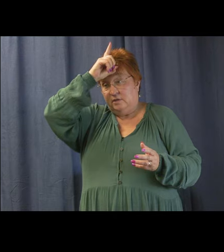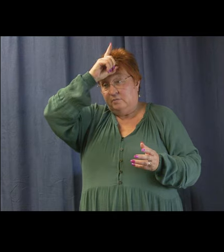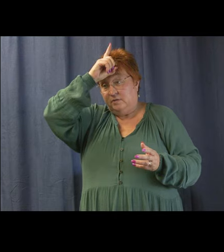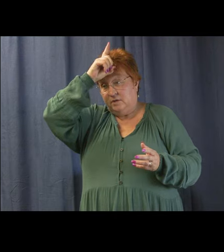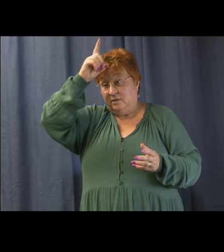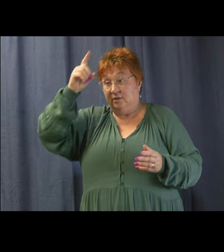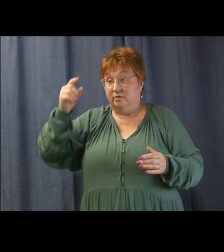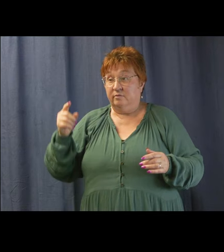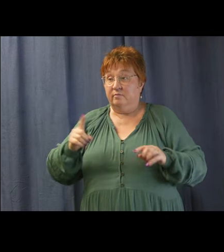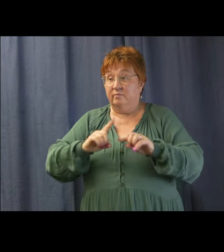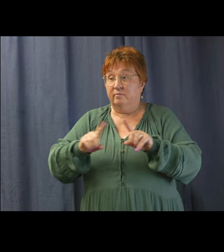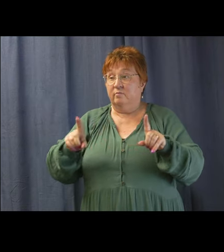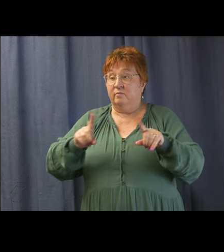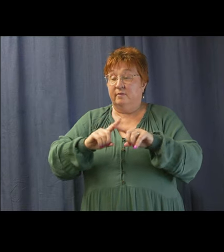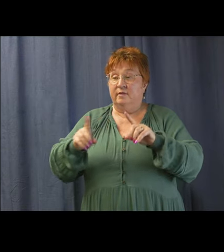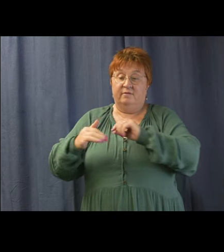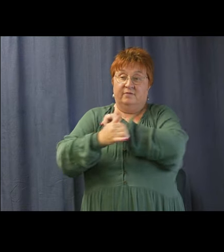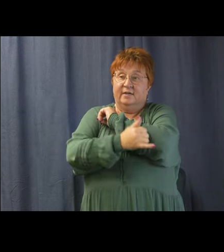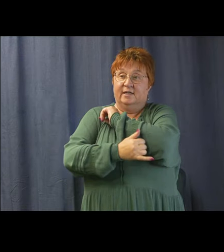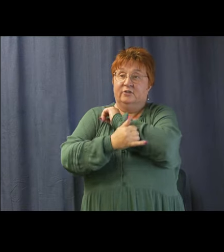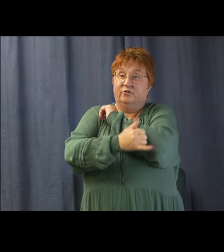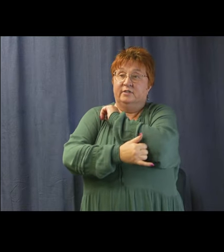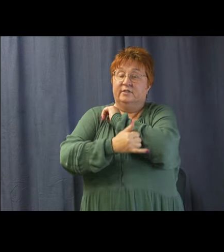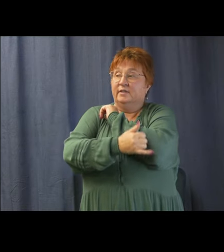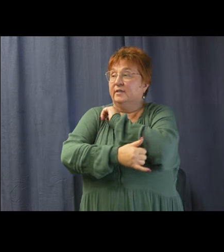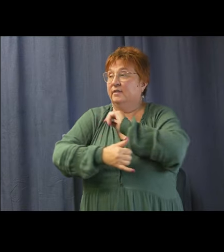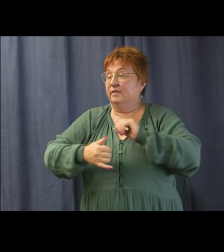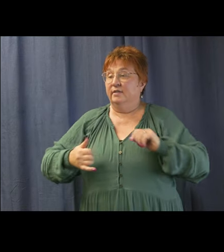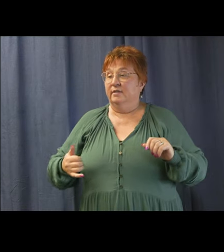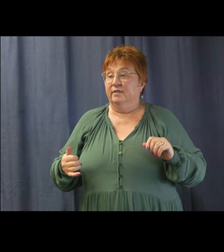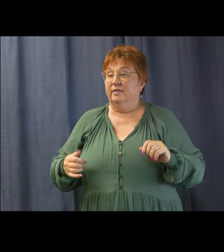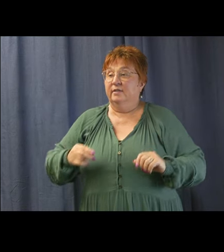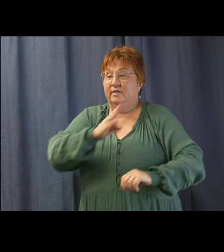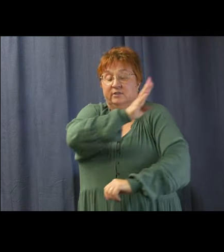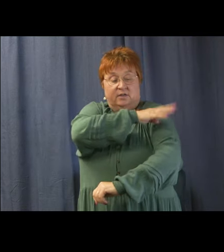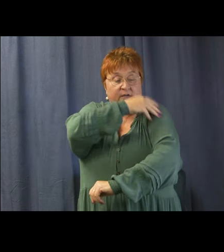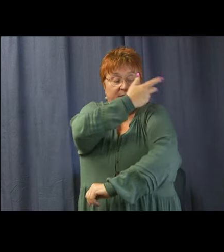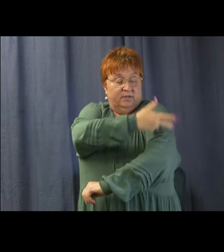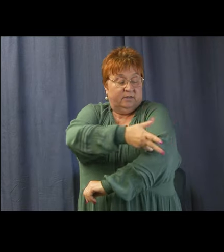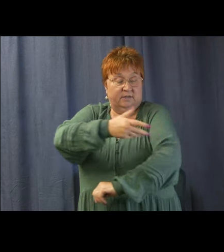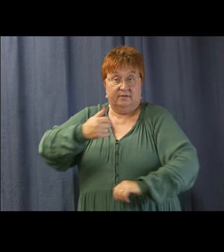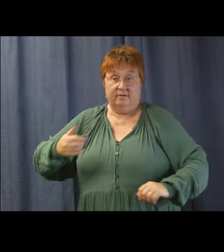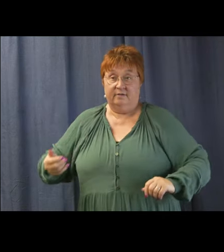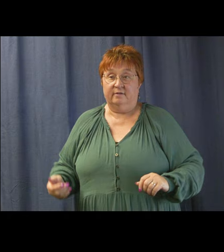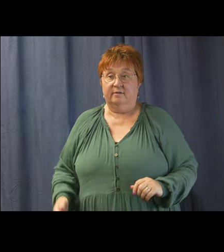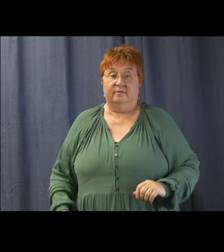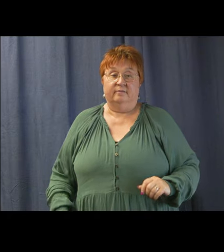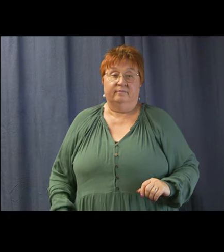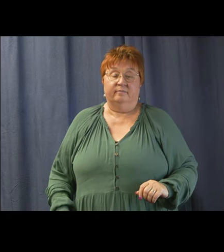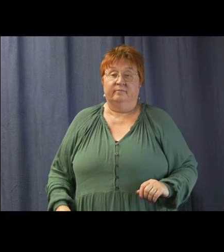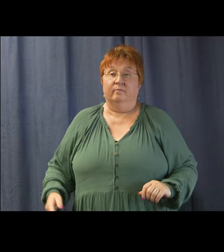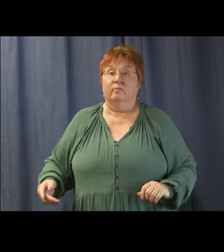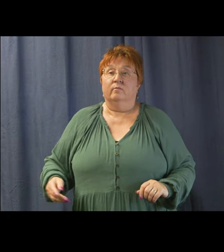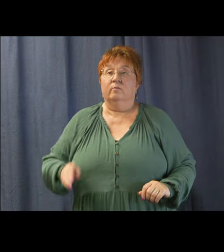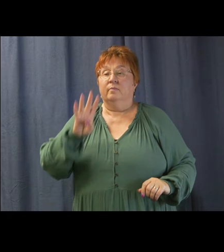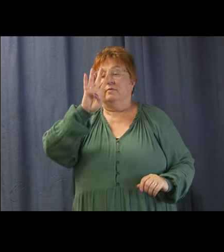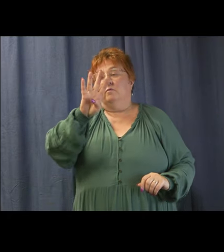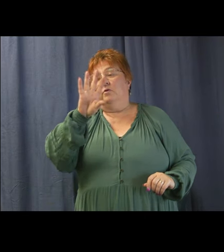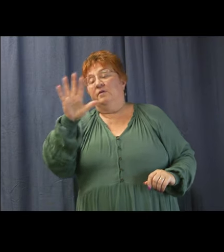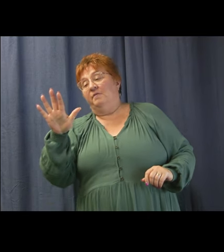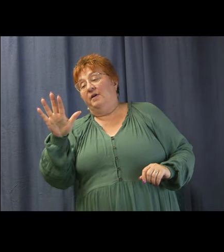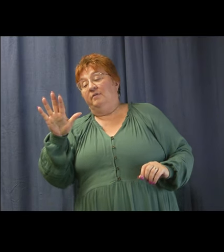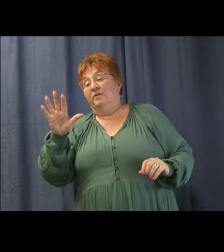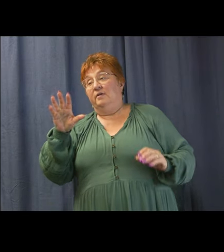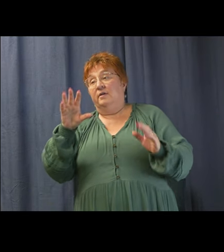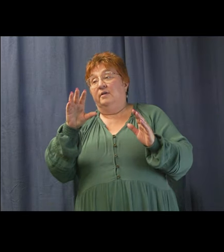Islands, the Philippines, Scotland, I mean, East Africa, everywhere. Yay! And we have 45 of the